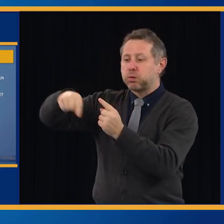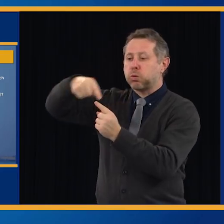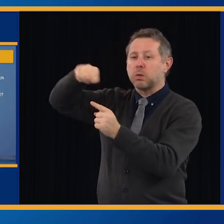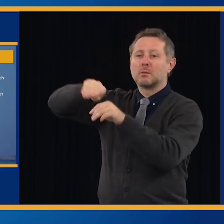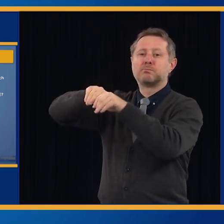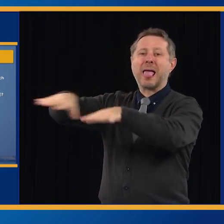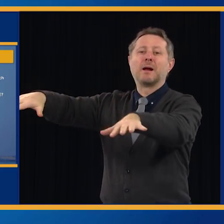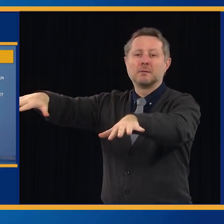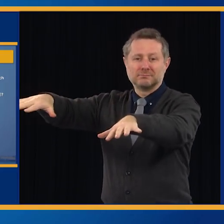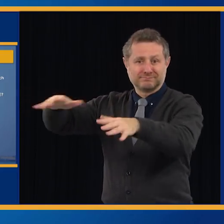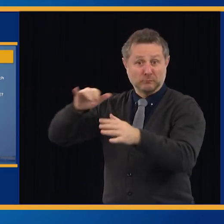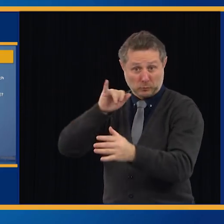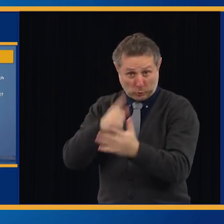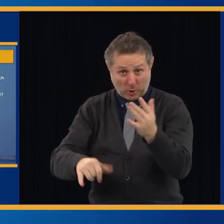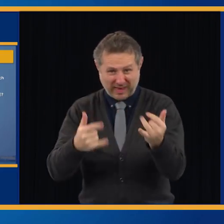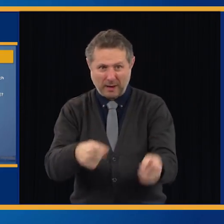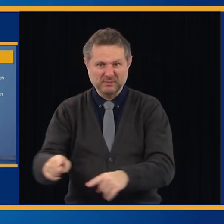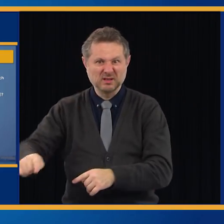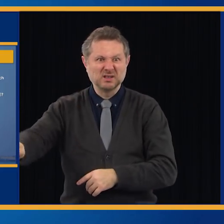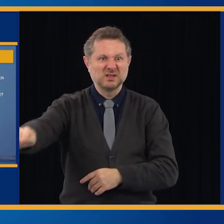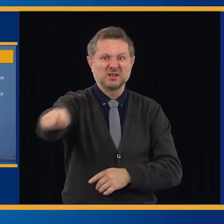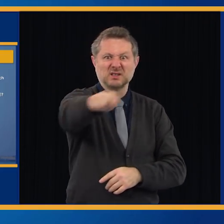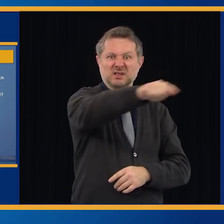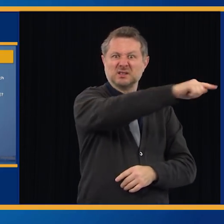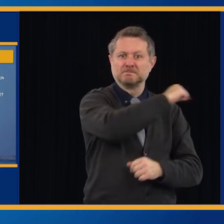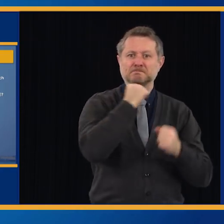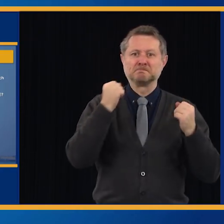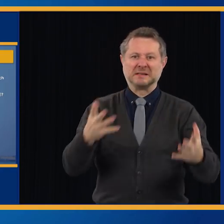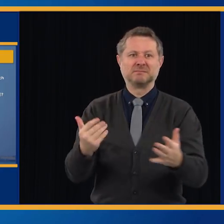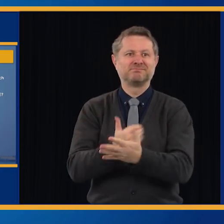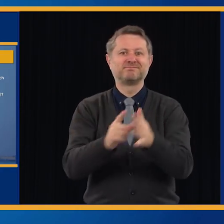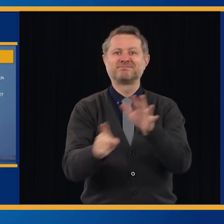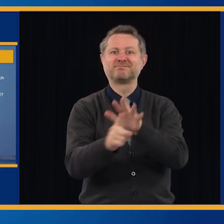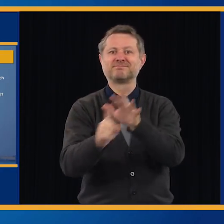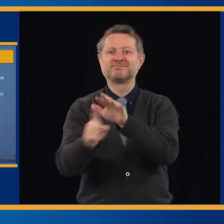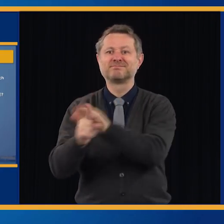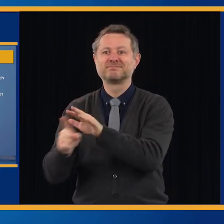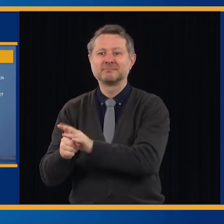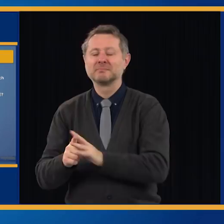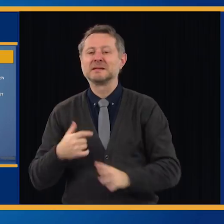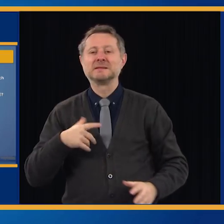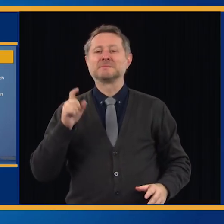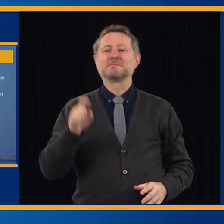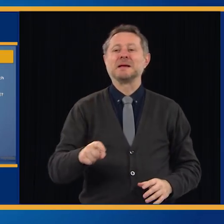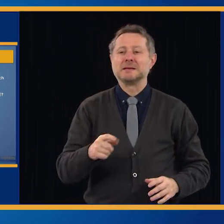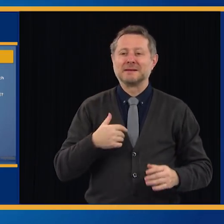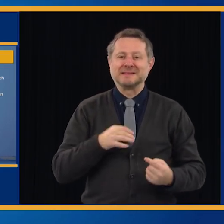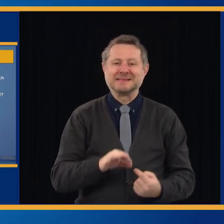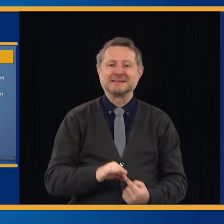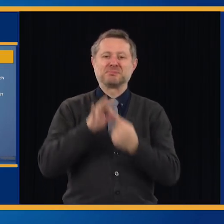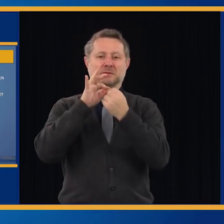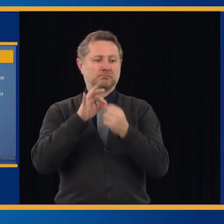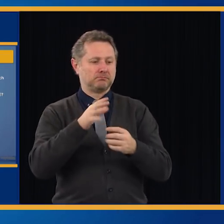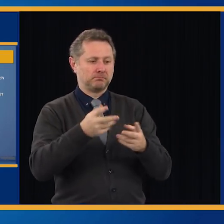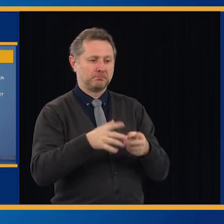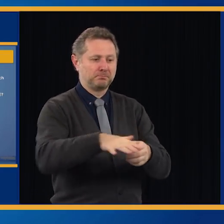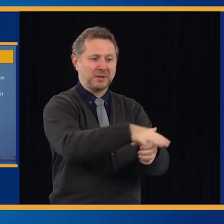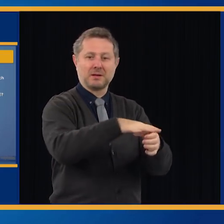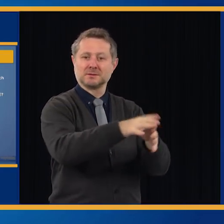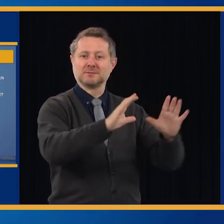is what's happening now, a lot of these new cases. So we have to have a facility where somebody who